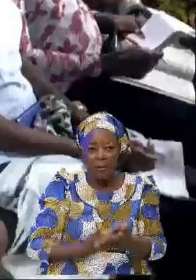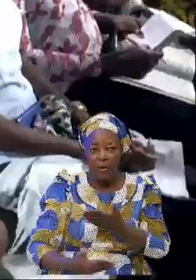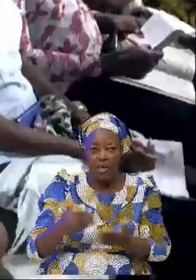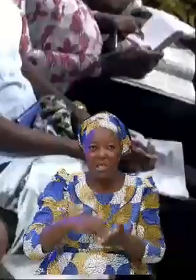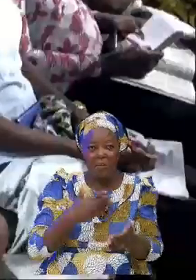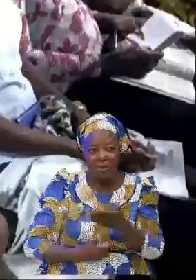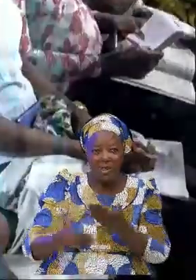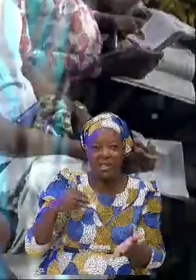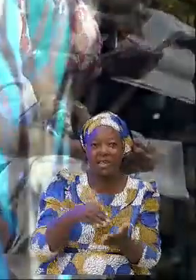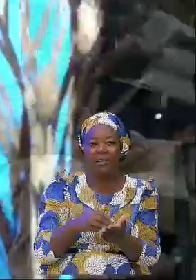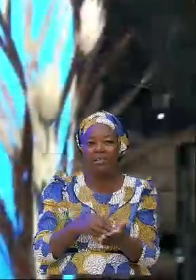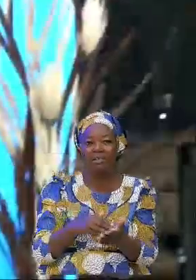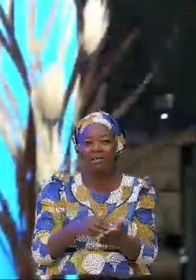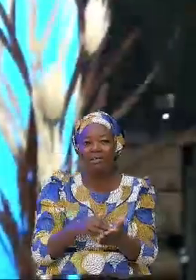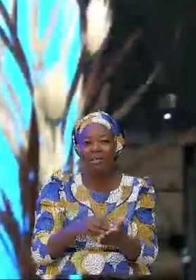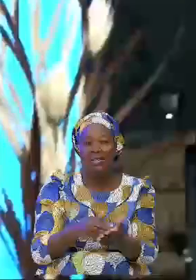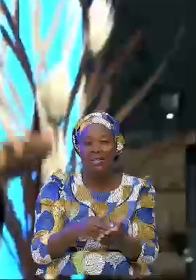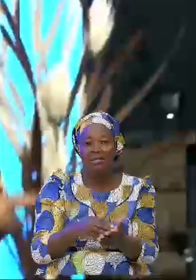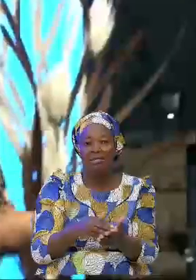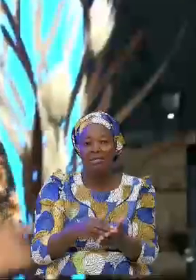You find a woman